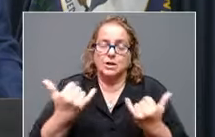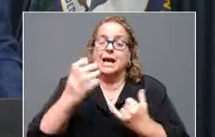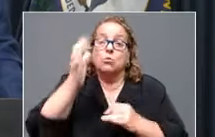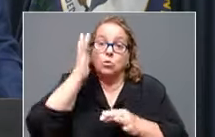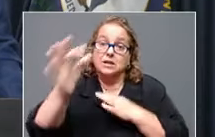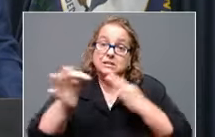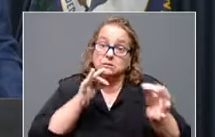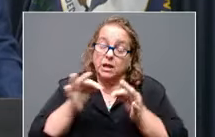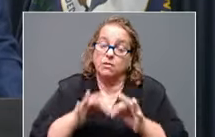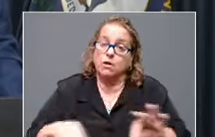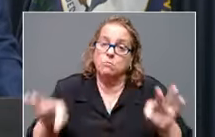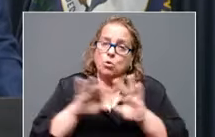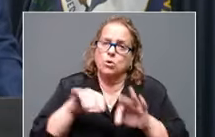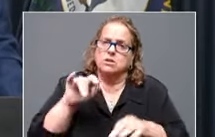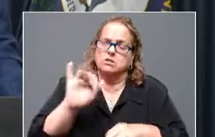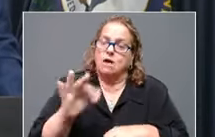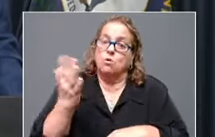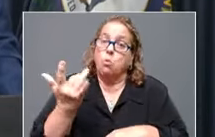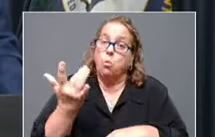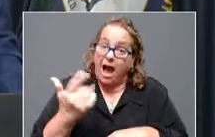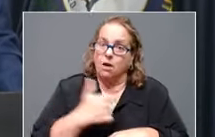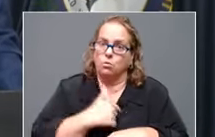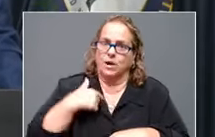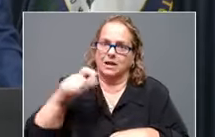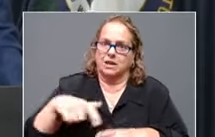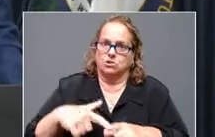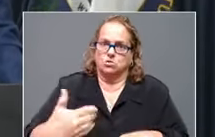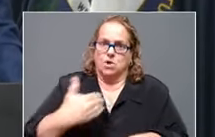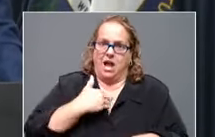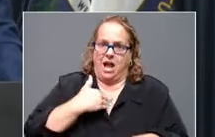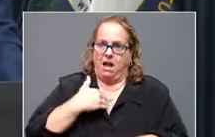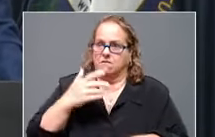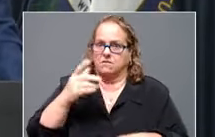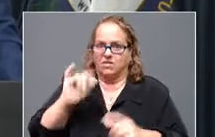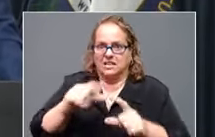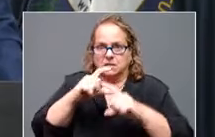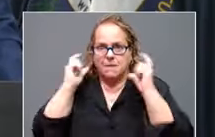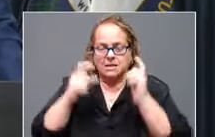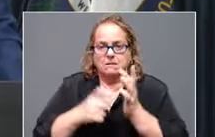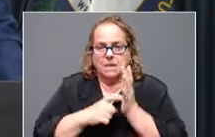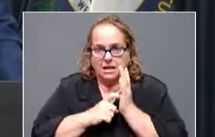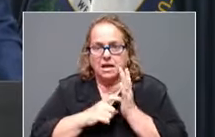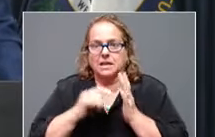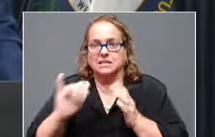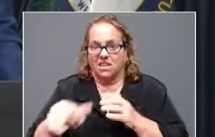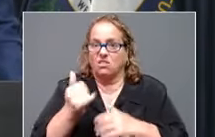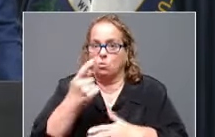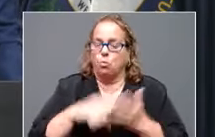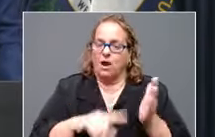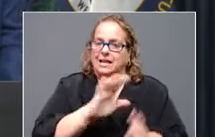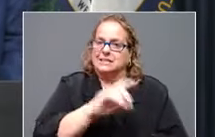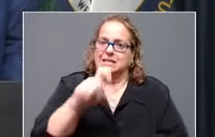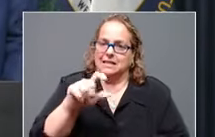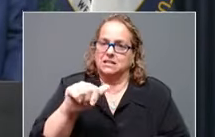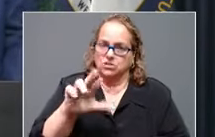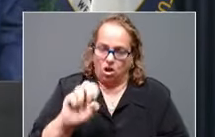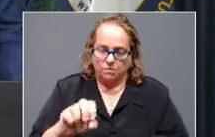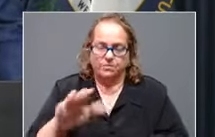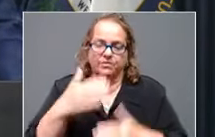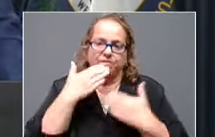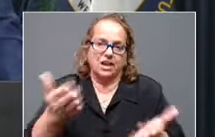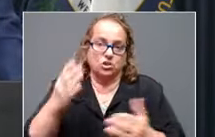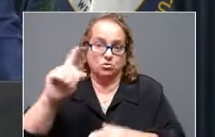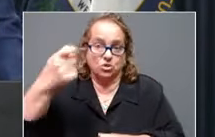it's about doing the right thing. I'm so thankful that when we met with our Board of Education before school